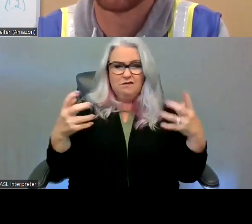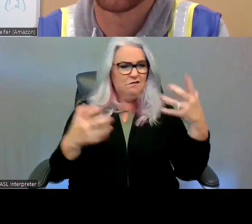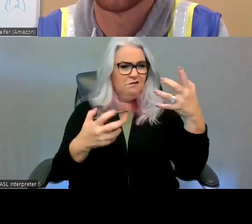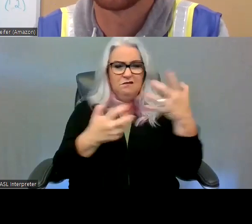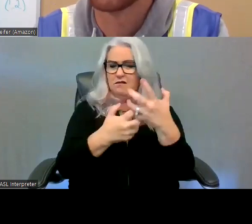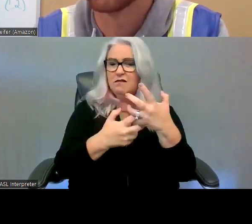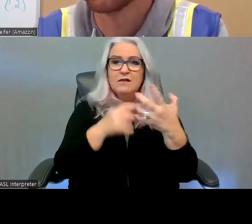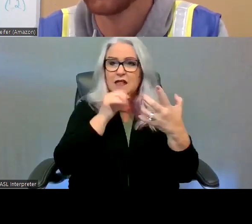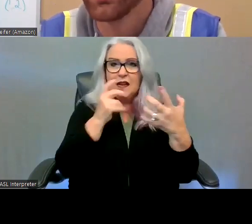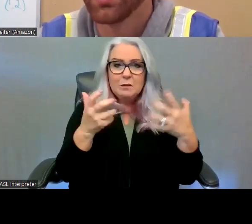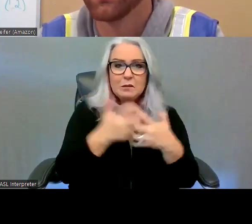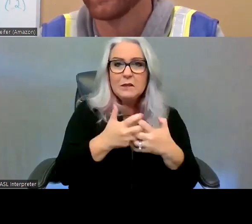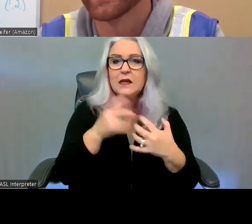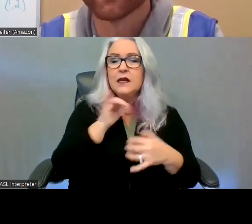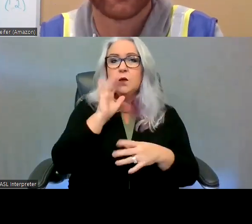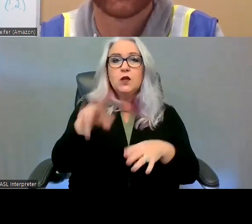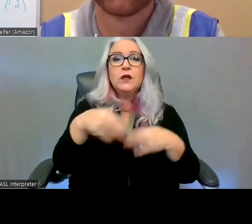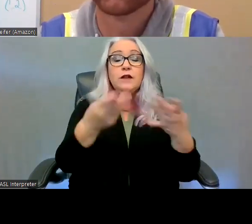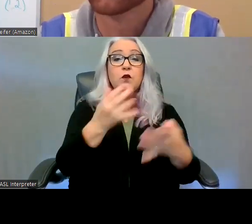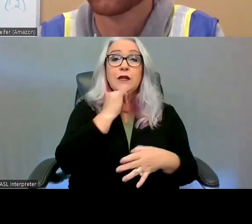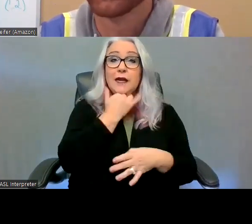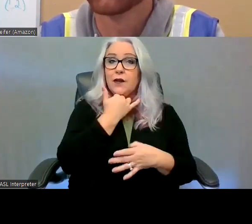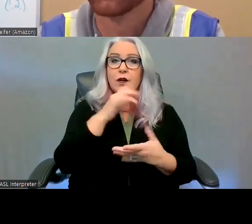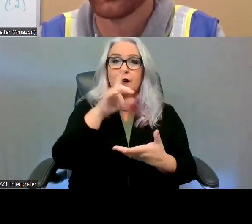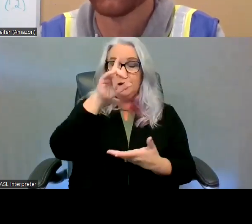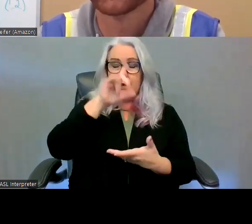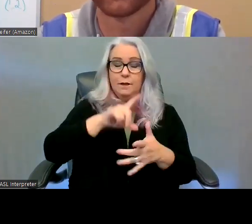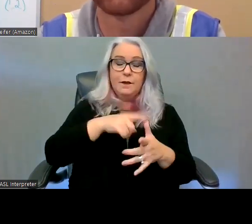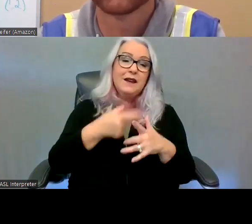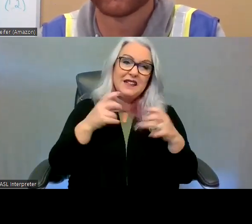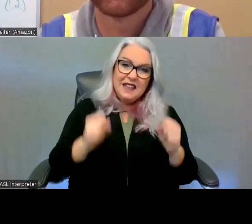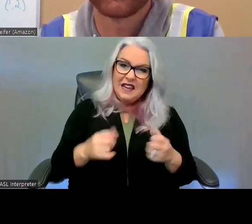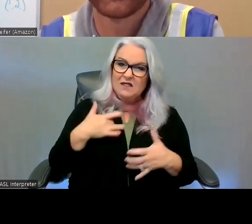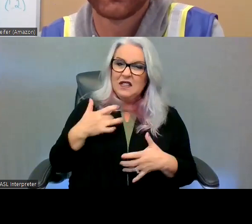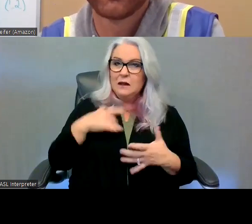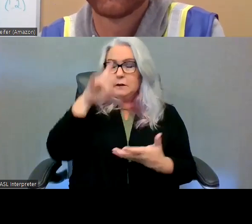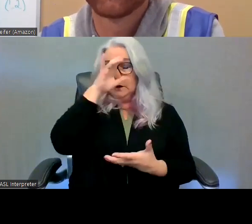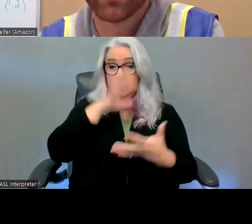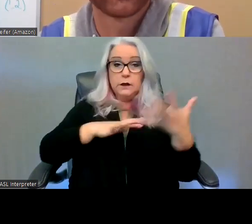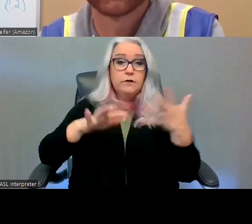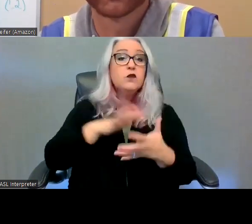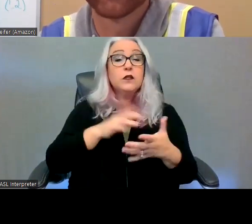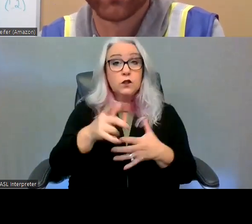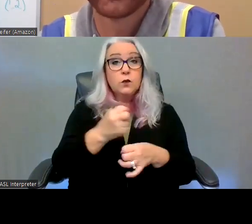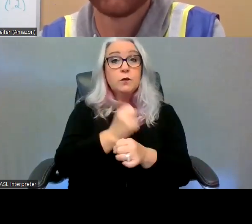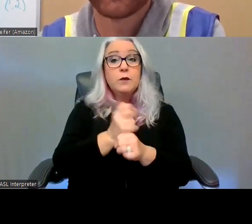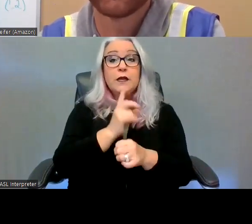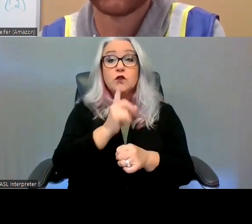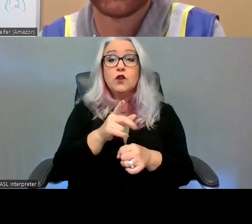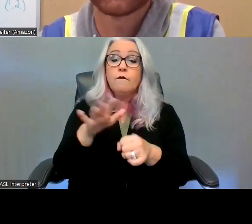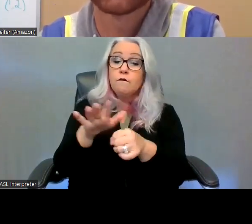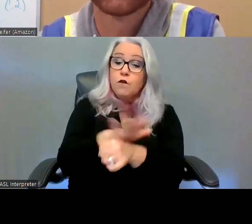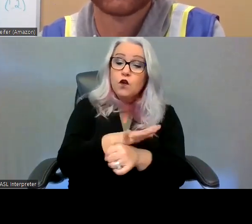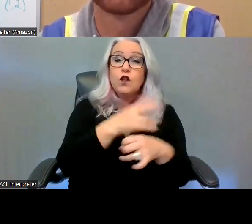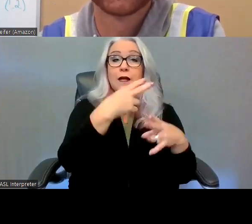and it will give you an error, and it gets kind of confusing sometimes. So however you type in your first name or I'm sorry, your full name on